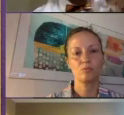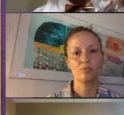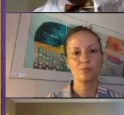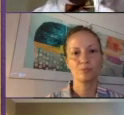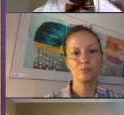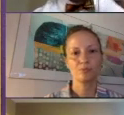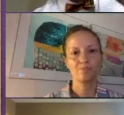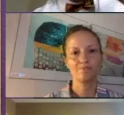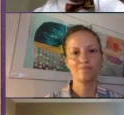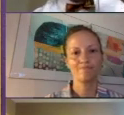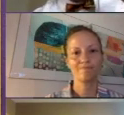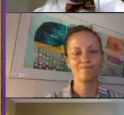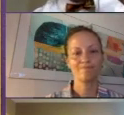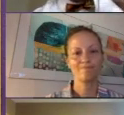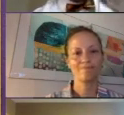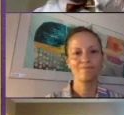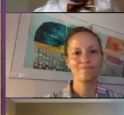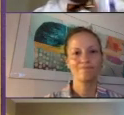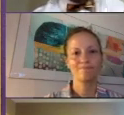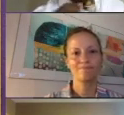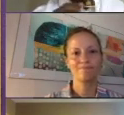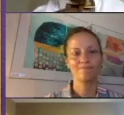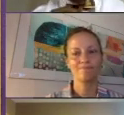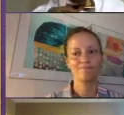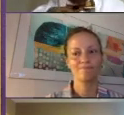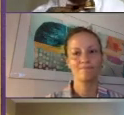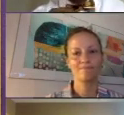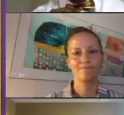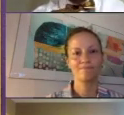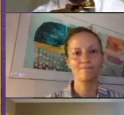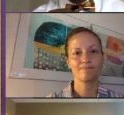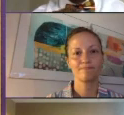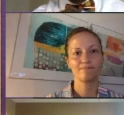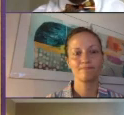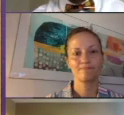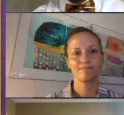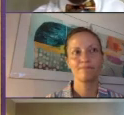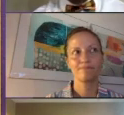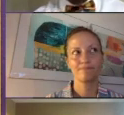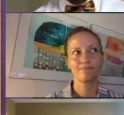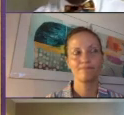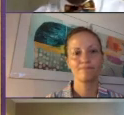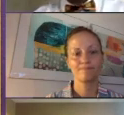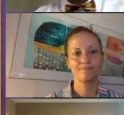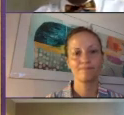So a good way to accommodate that is to provide both loud and quiet instruments, instruments that are either